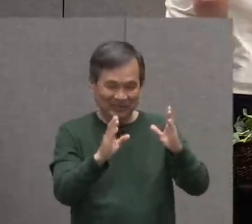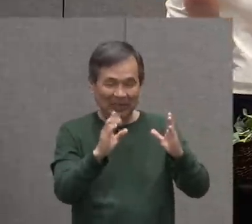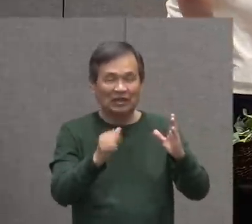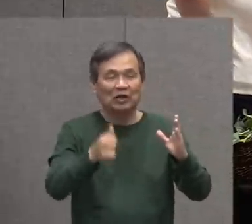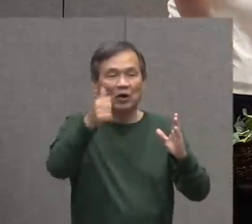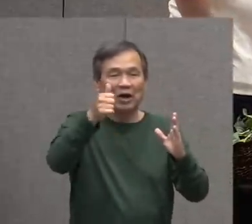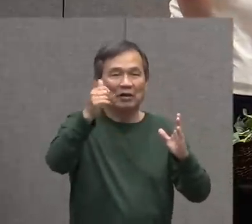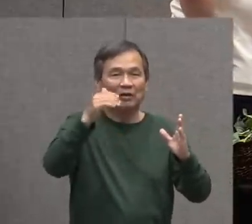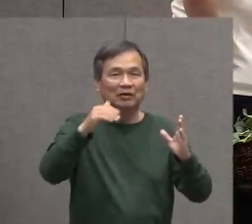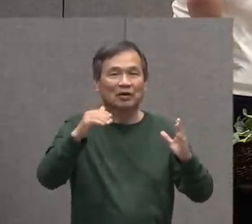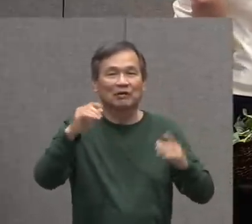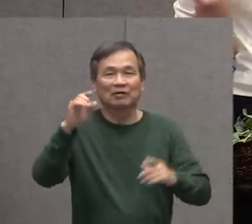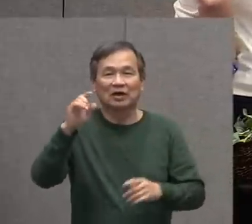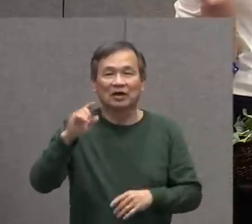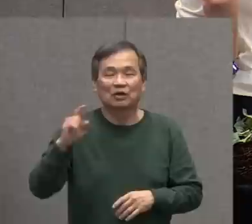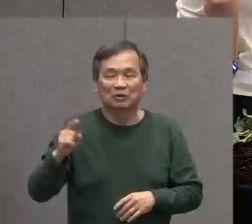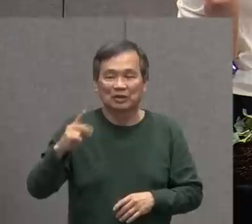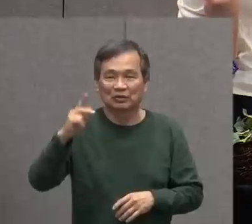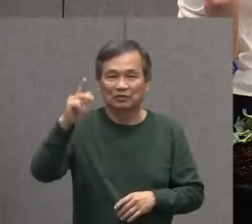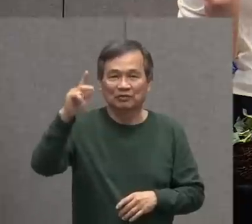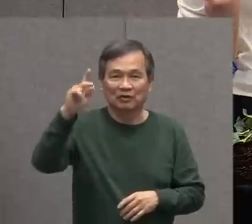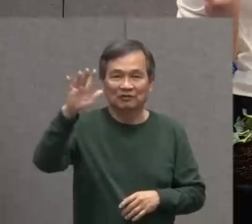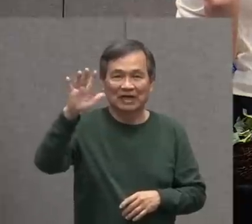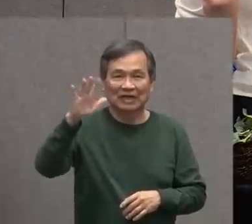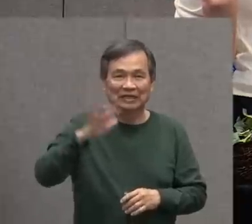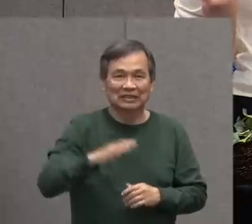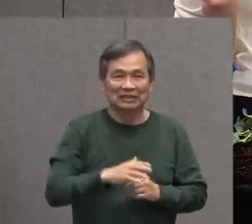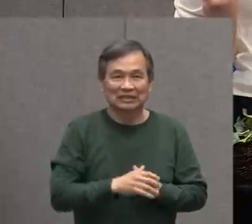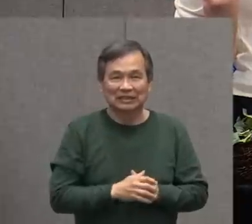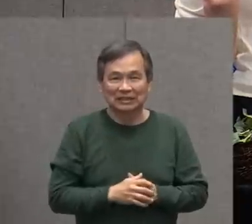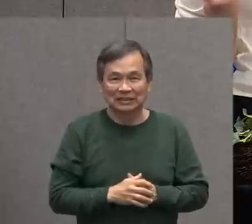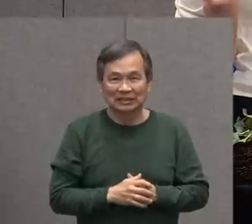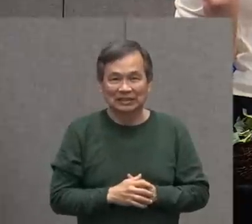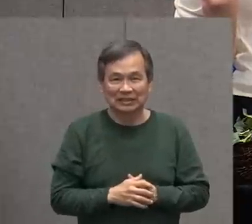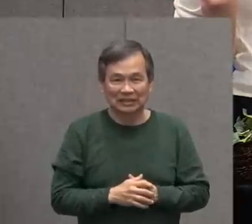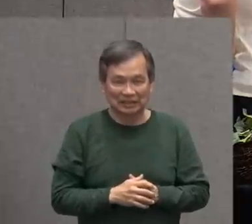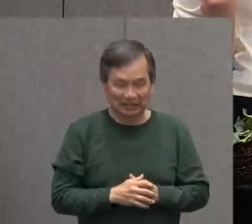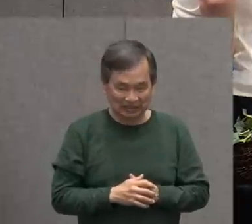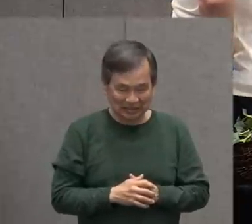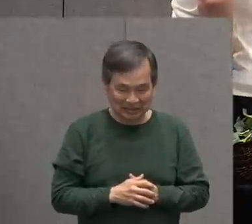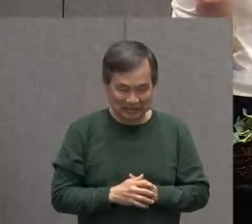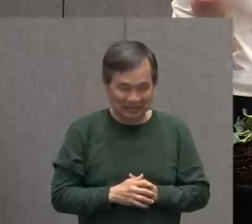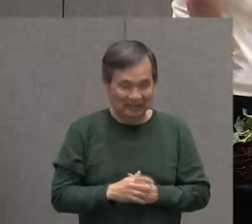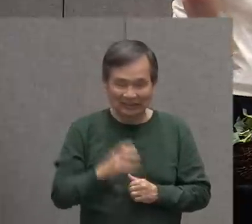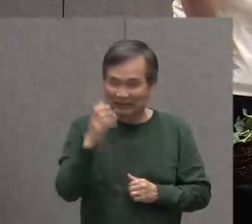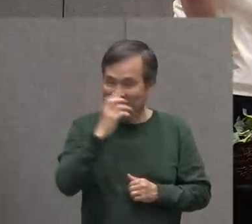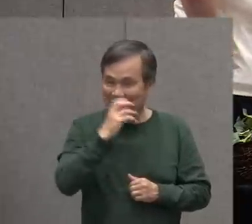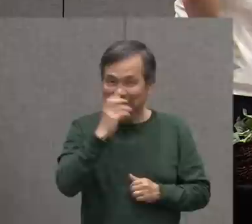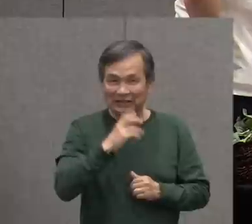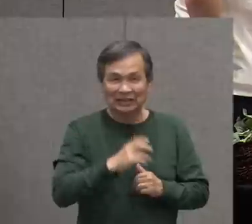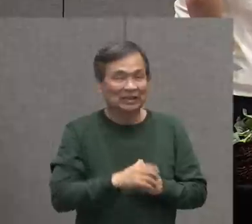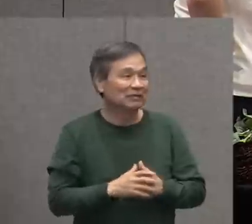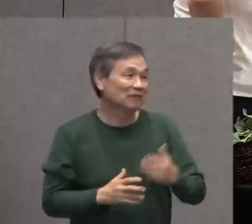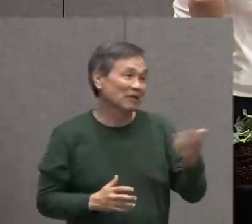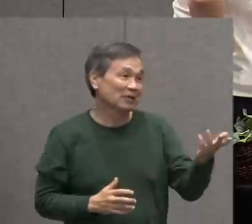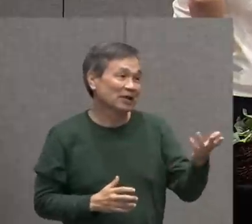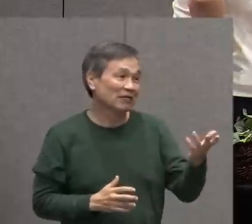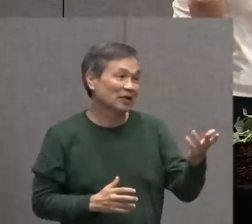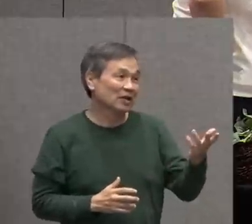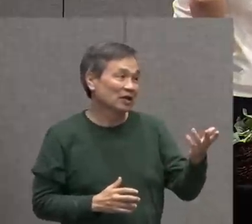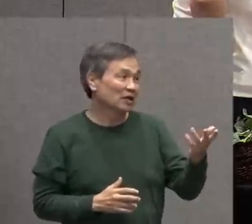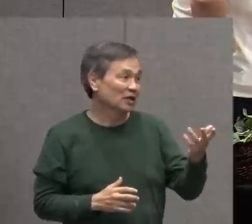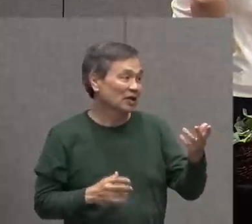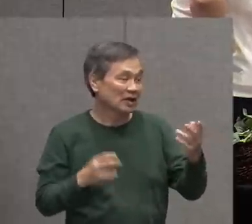up. 1, 2, 3, 4, 5. Ooh, it's going to leave us with a skinny little spot at the top. Ooh, but maybe I'm good that I'm rolling those